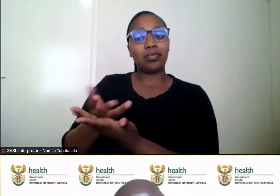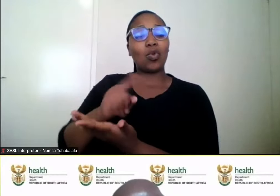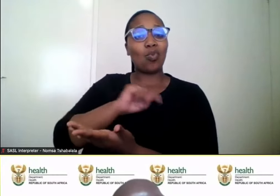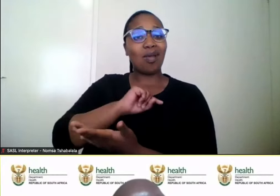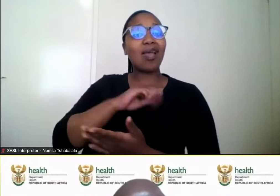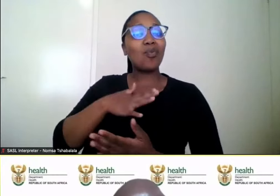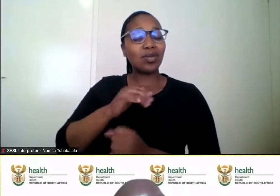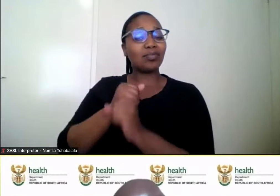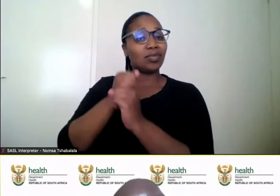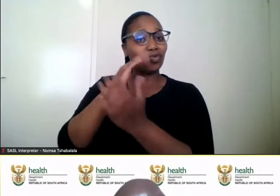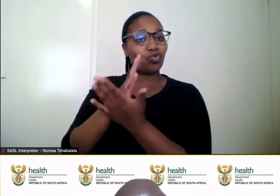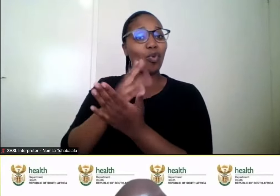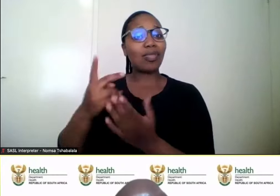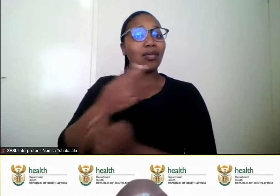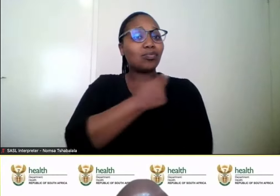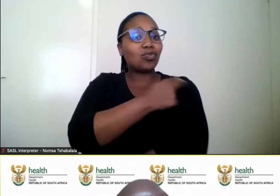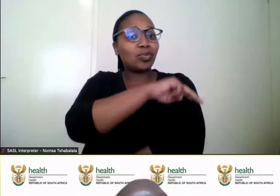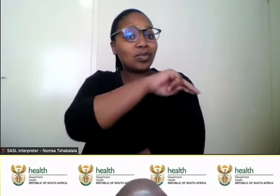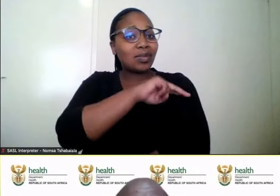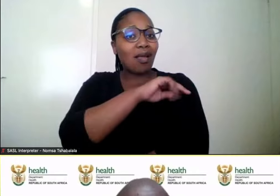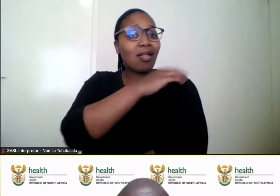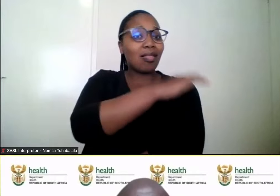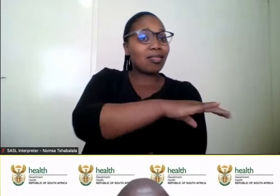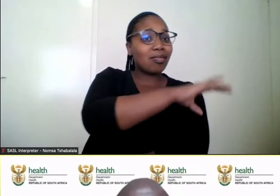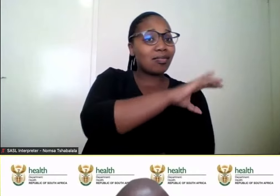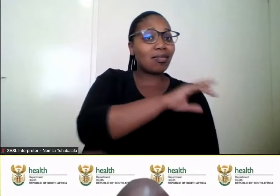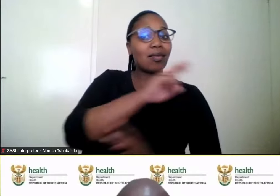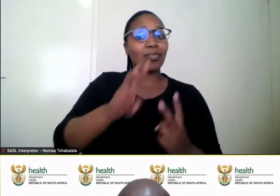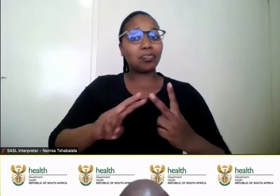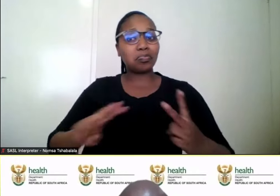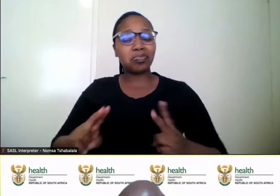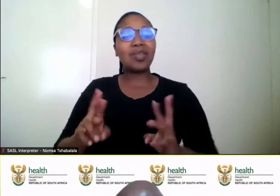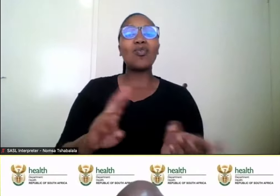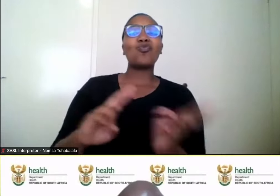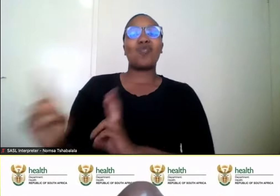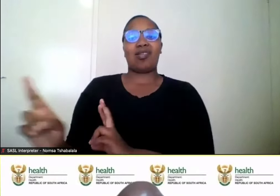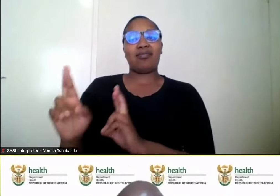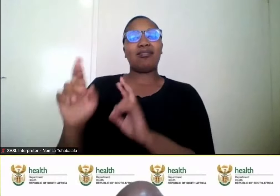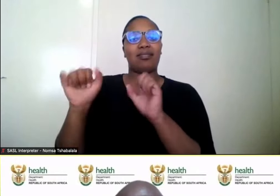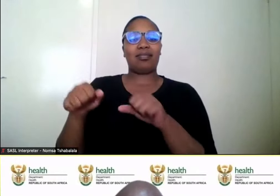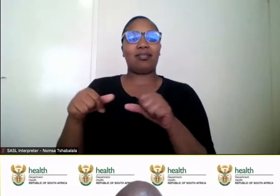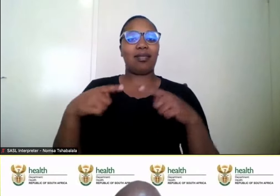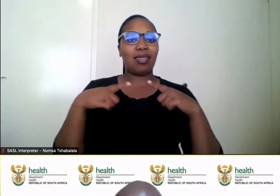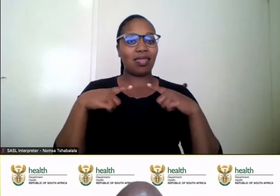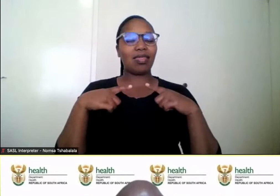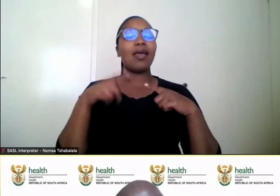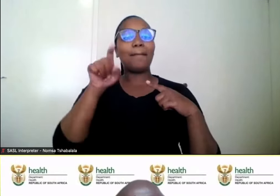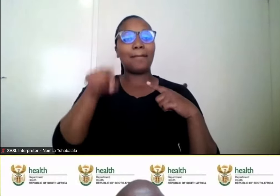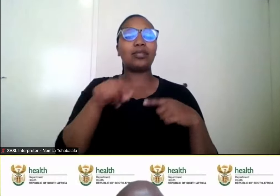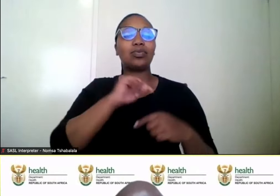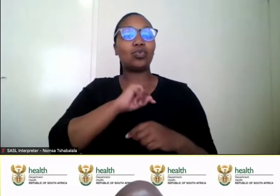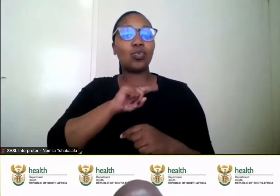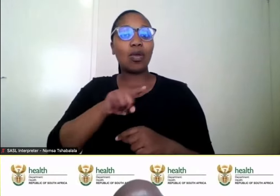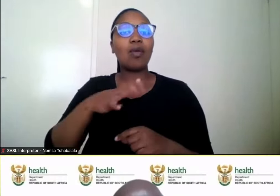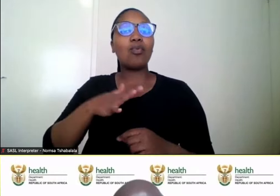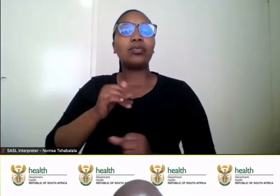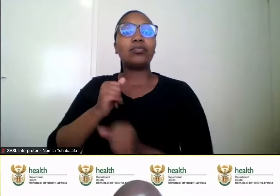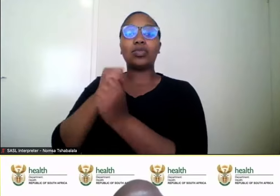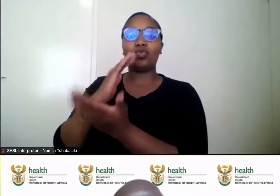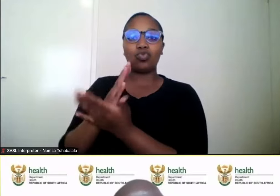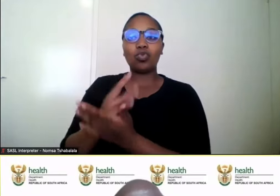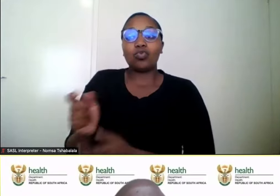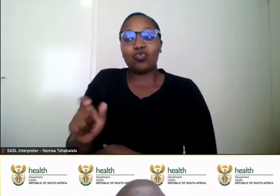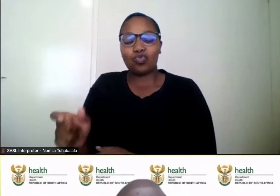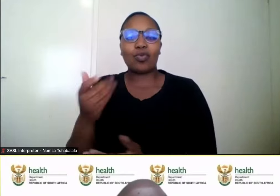ready to take this challenge much earlier than we thought. So those are the things which, that's why we had, and